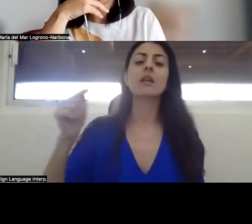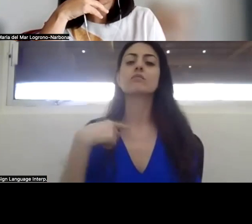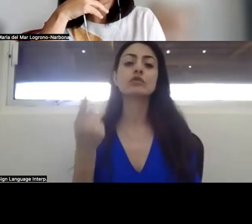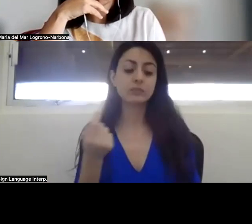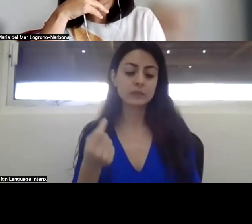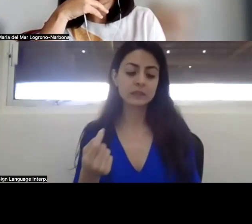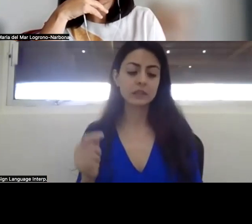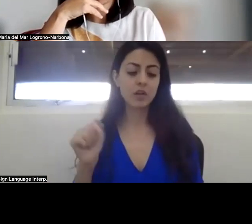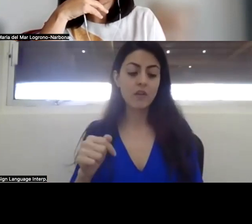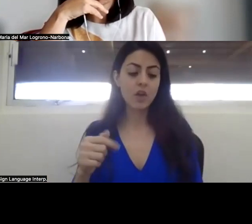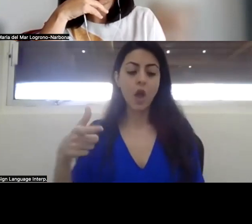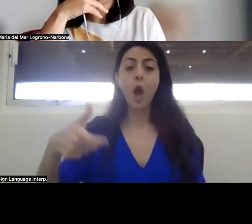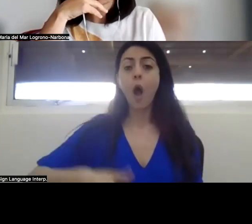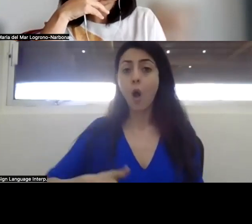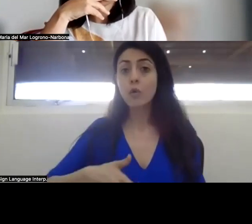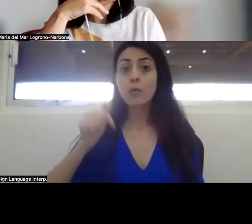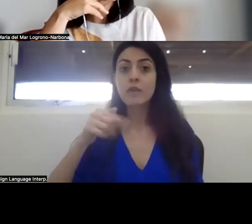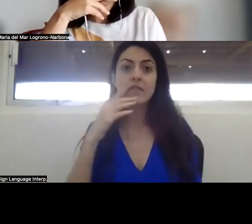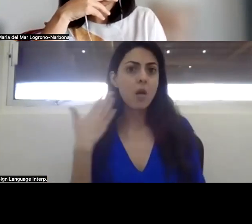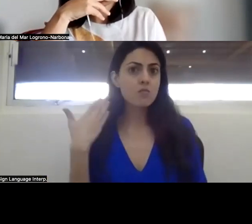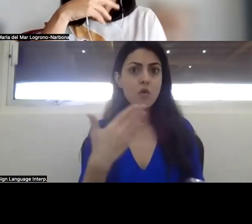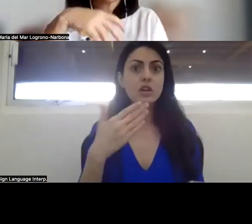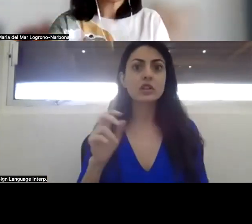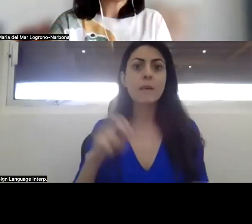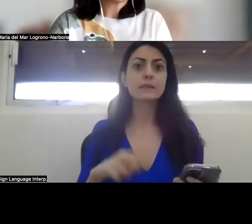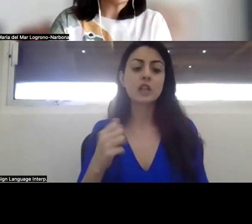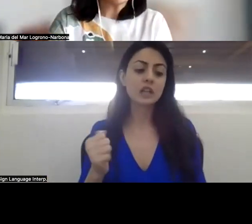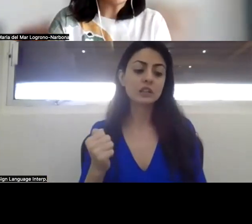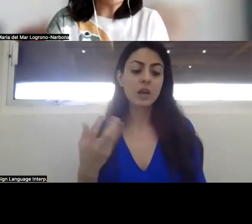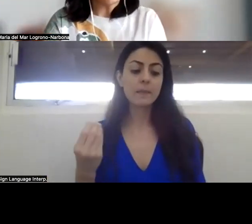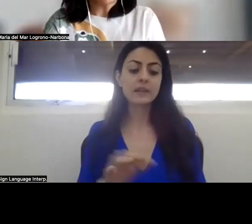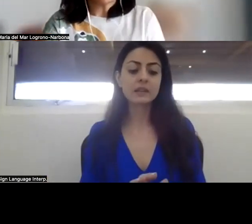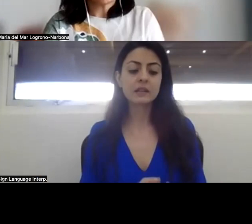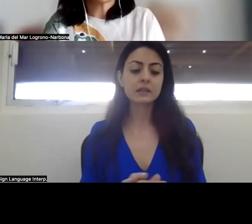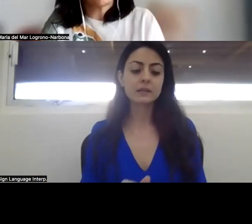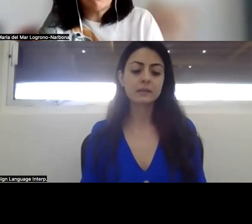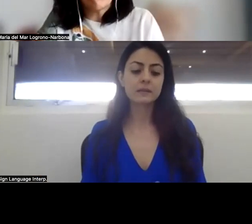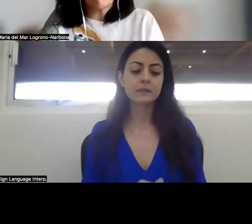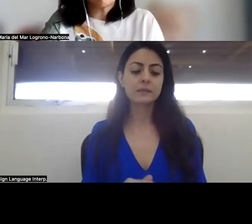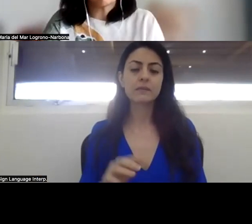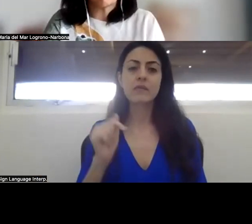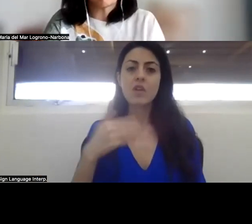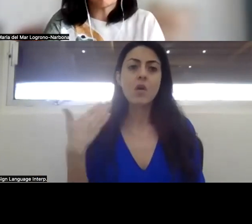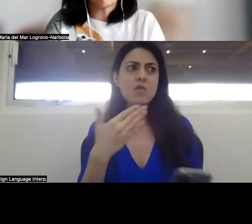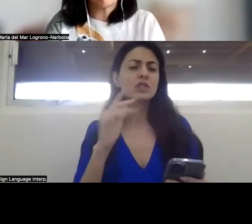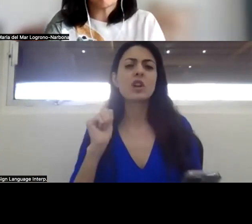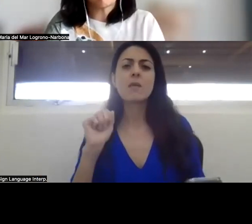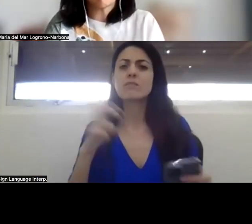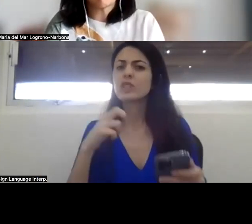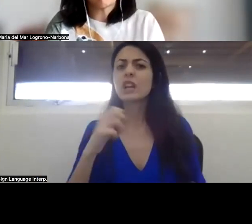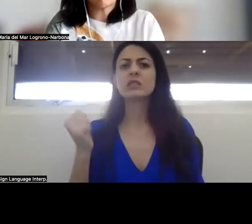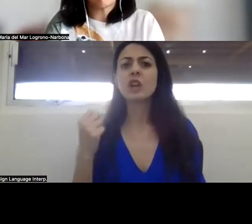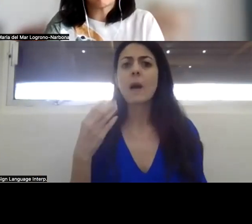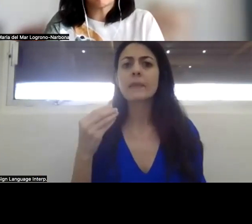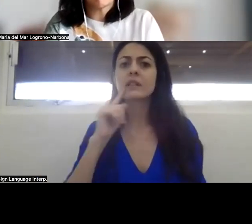national institutions on the ground in a decentralized fashion. Again, it varies across countries. I think I